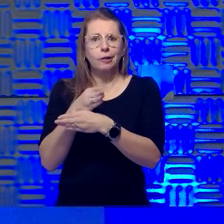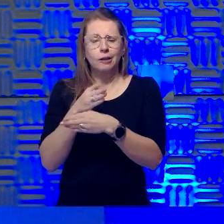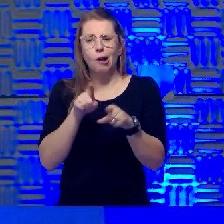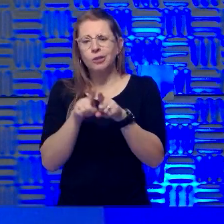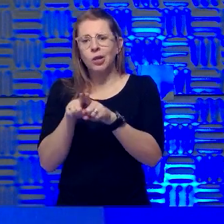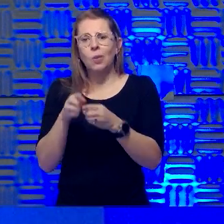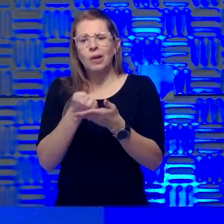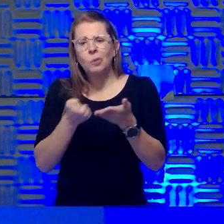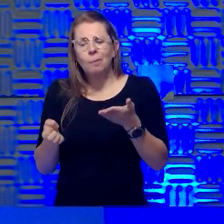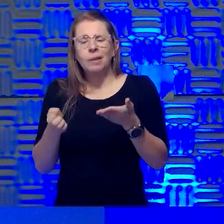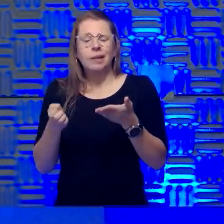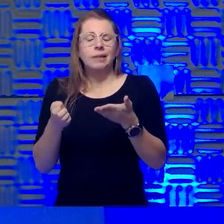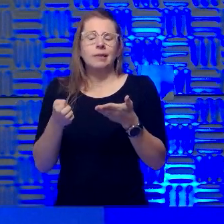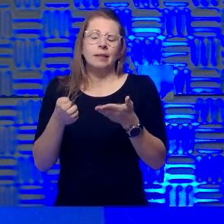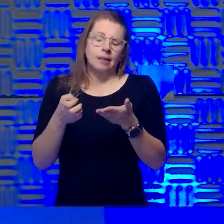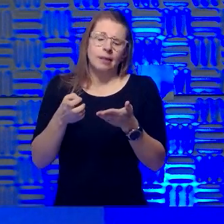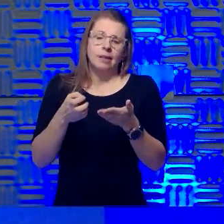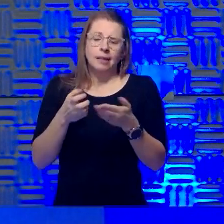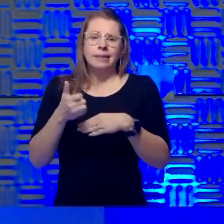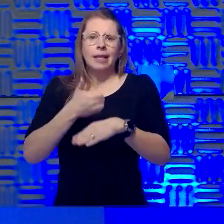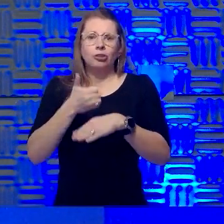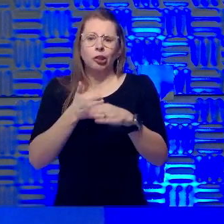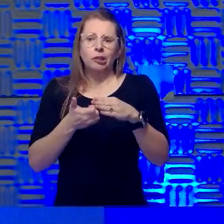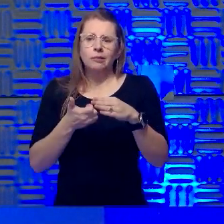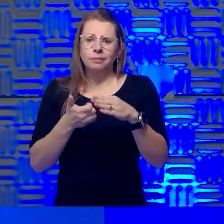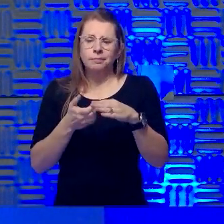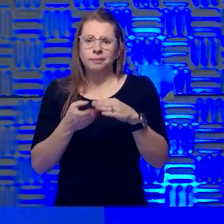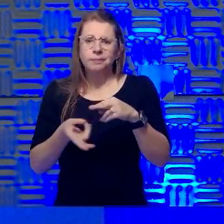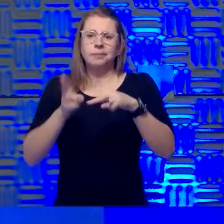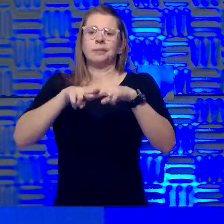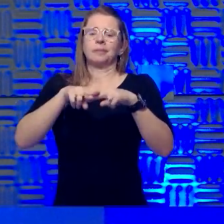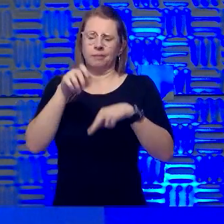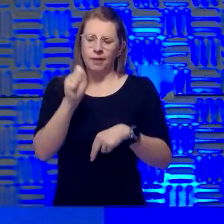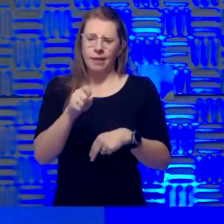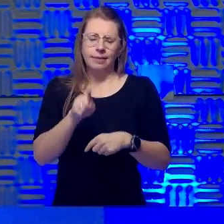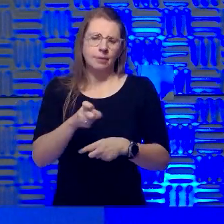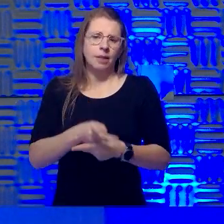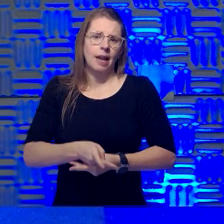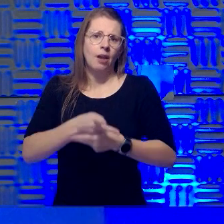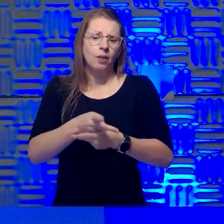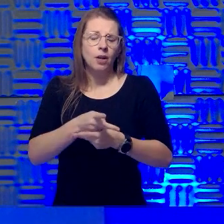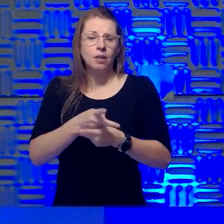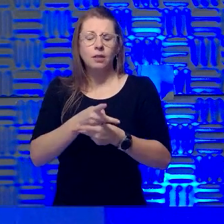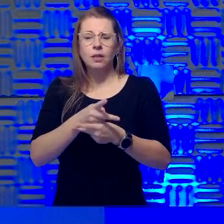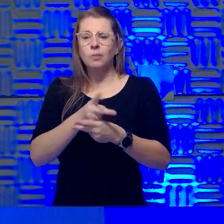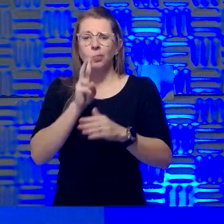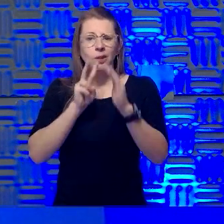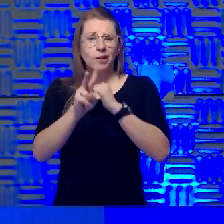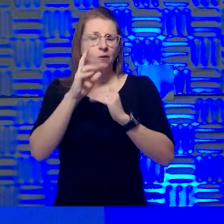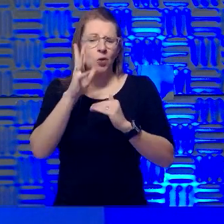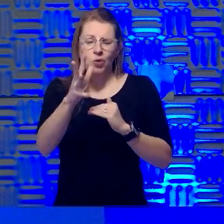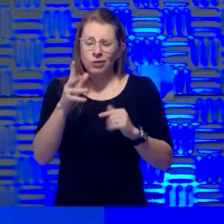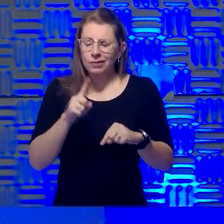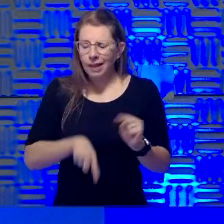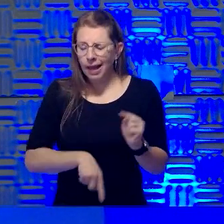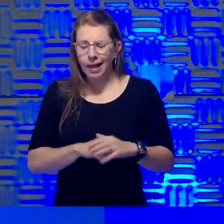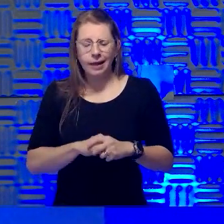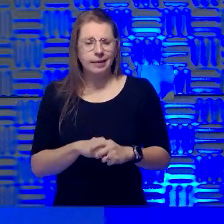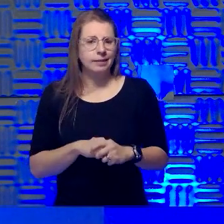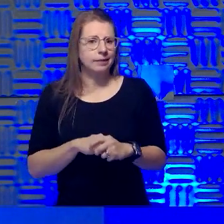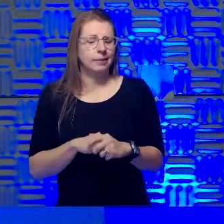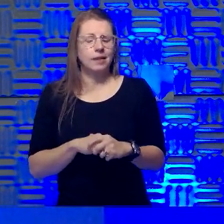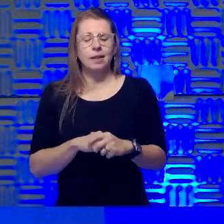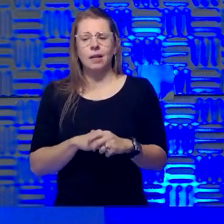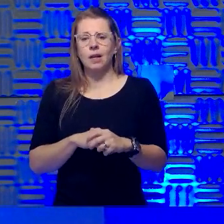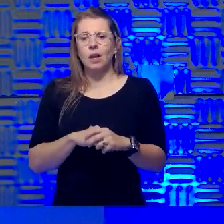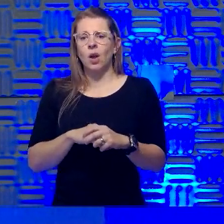more dangerous. And so we definitely need to be cautious. We don't have a crystal ball. We don't know how it's going to be. We can only